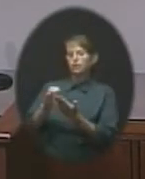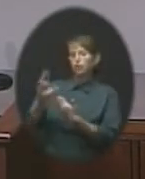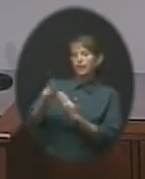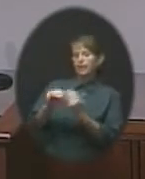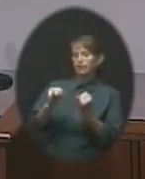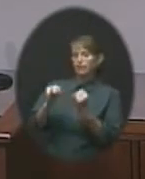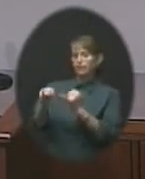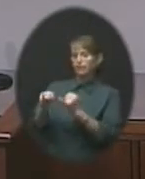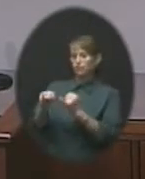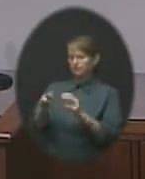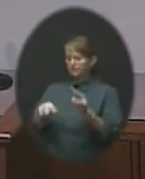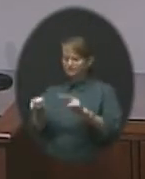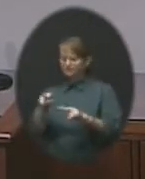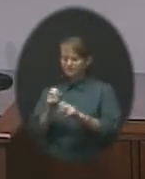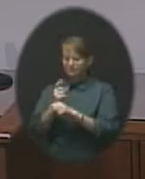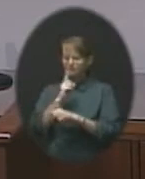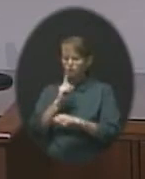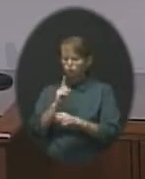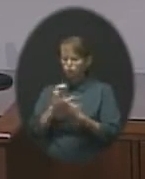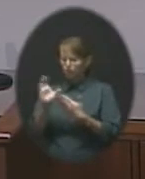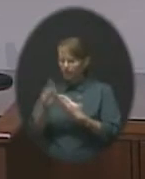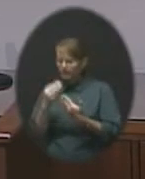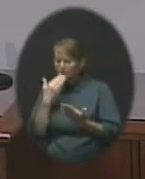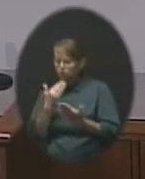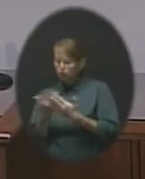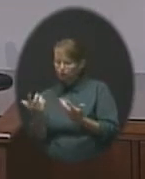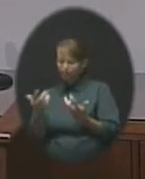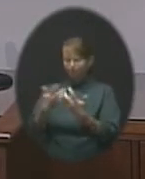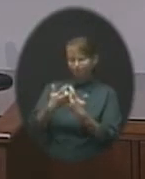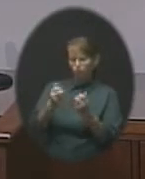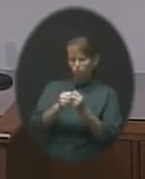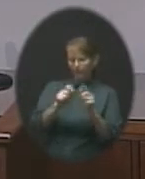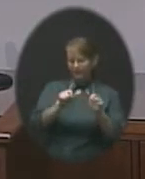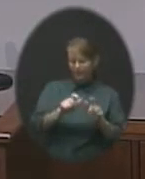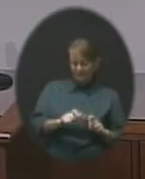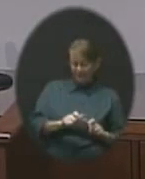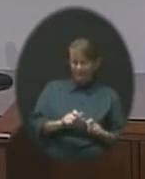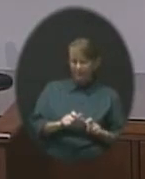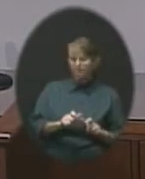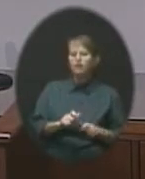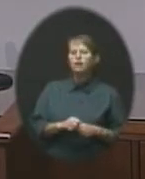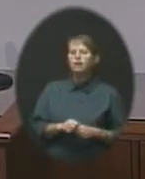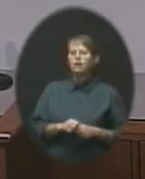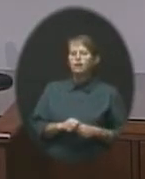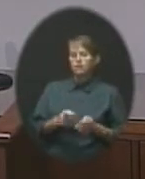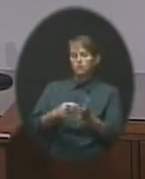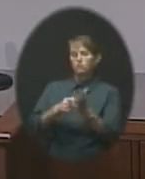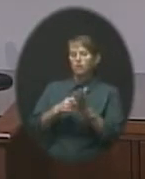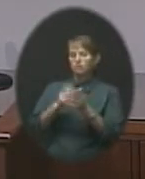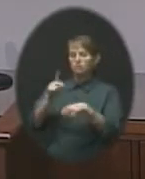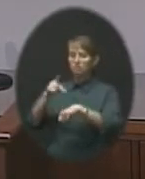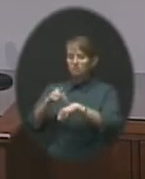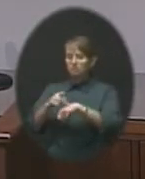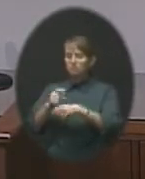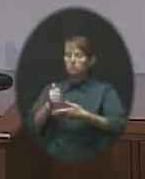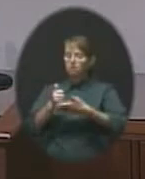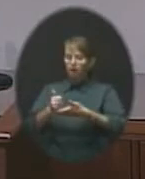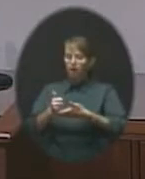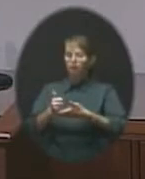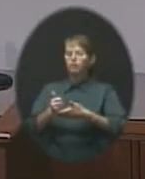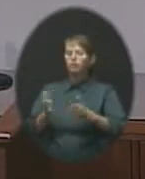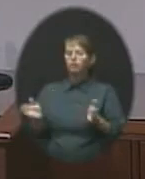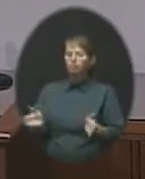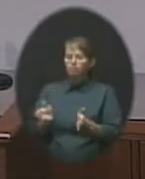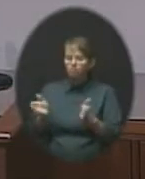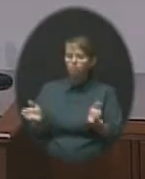a good curriculum that's aligned with the assessments they're going to take. It takes the administrators to help motivate students, set up